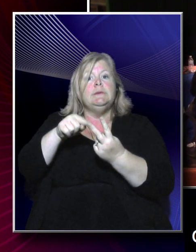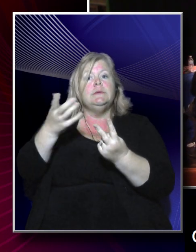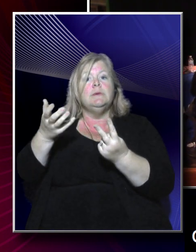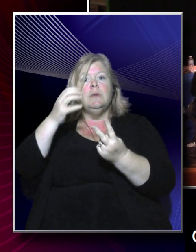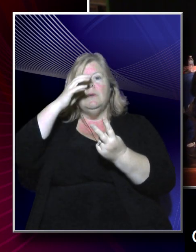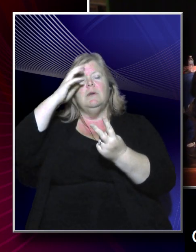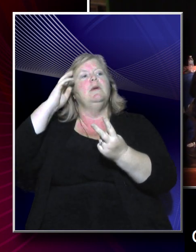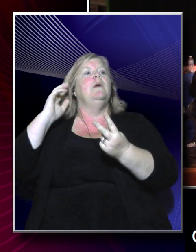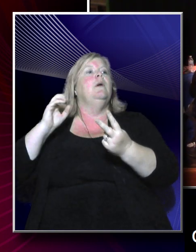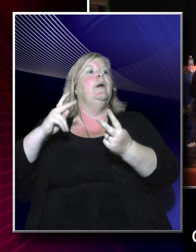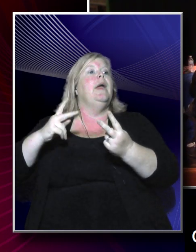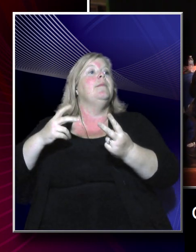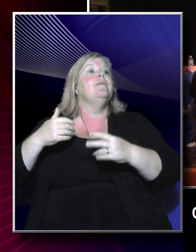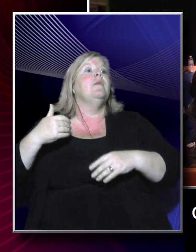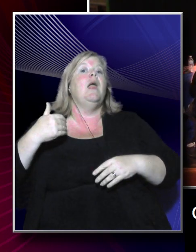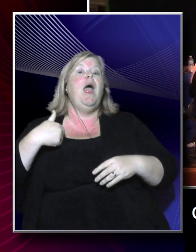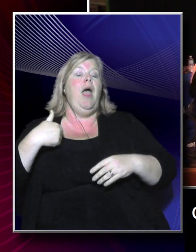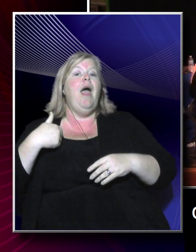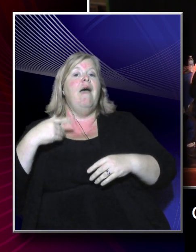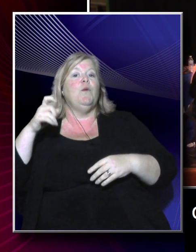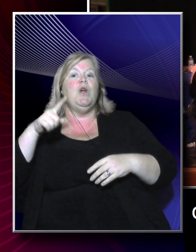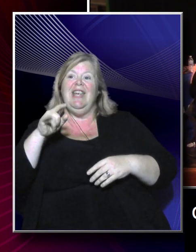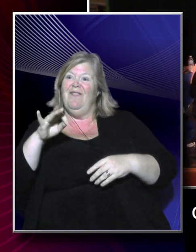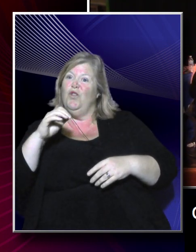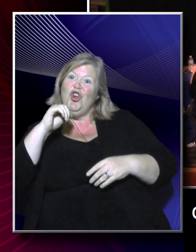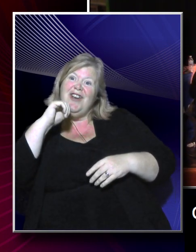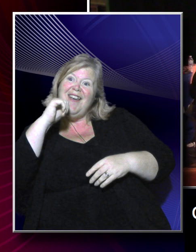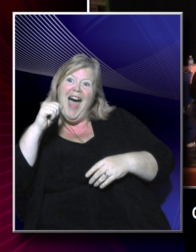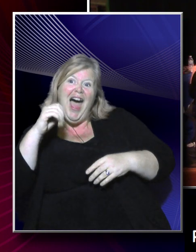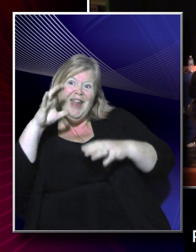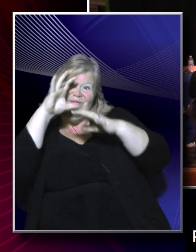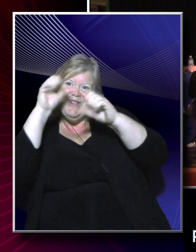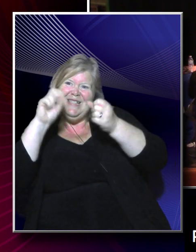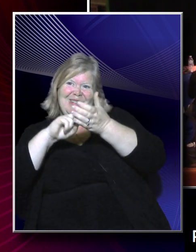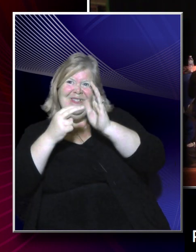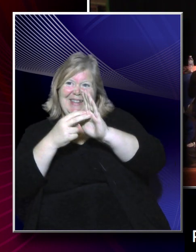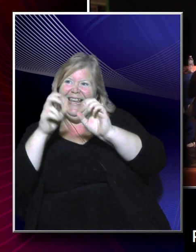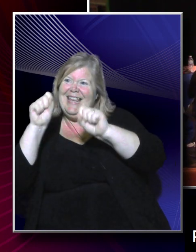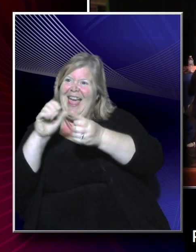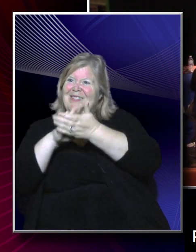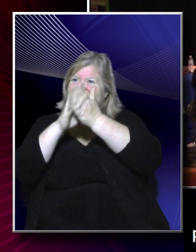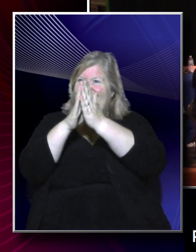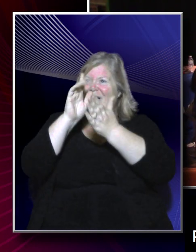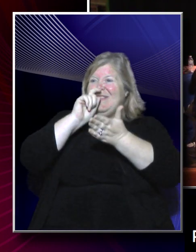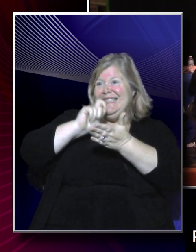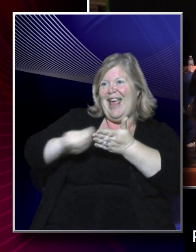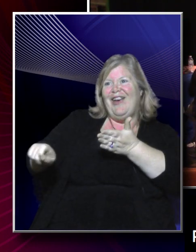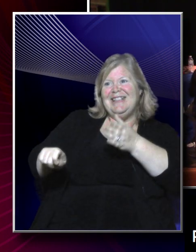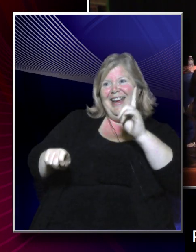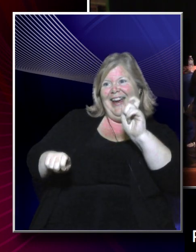I have a question. So if you're not president, would you be willing to be secretary? Perfect. For both of them?